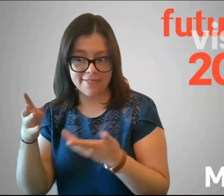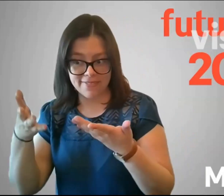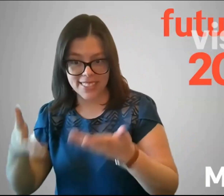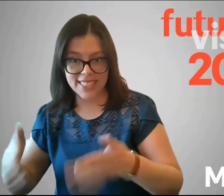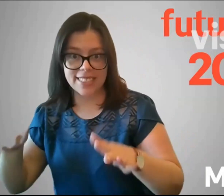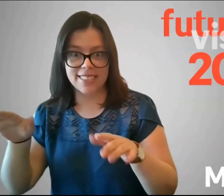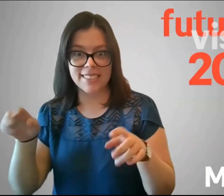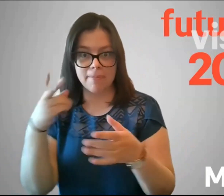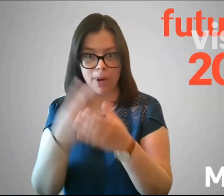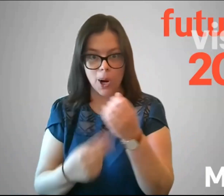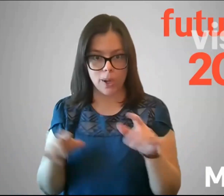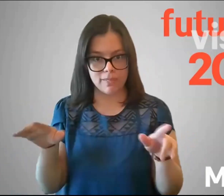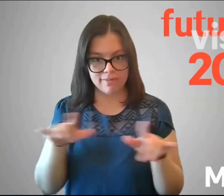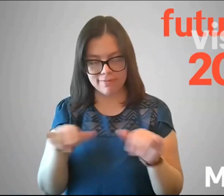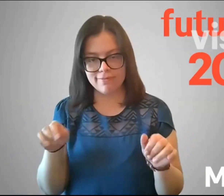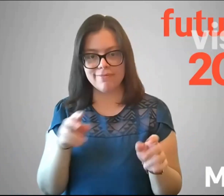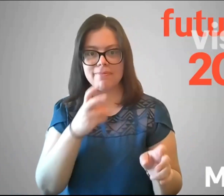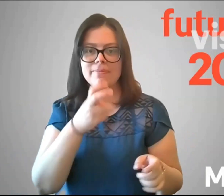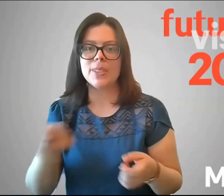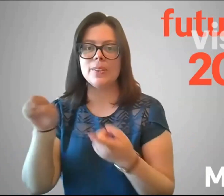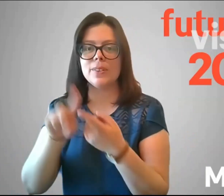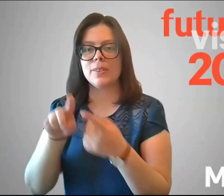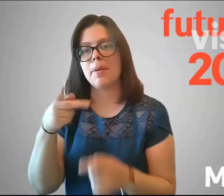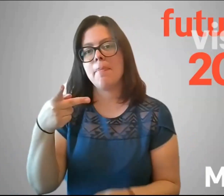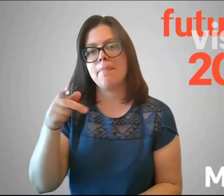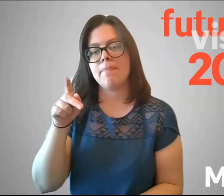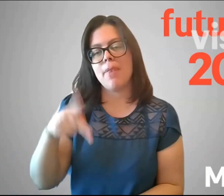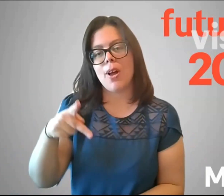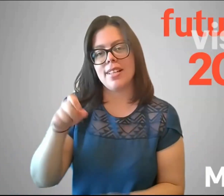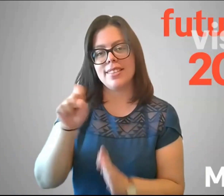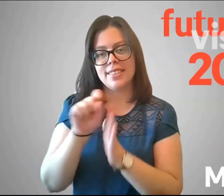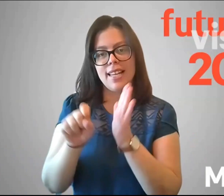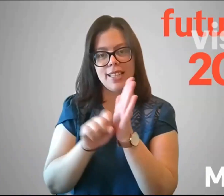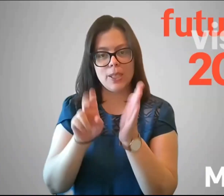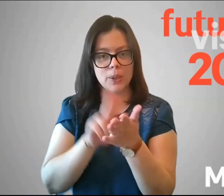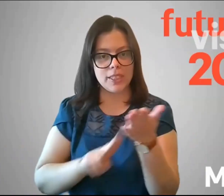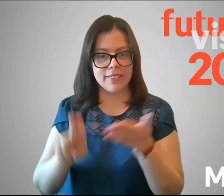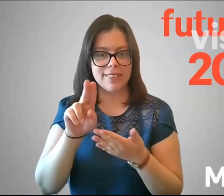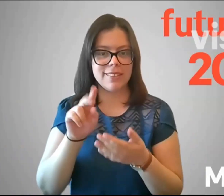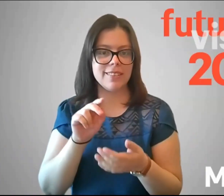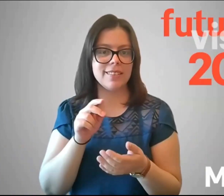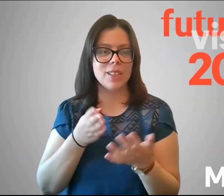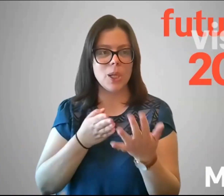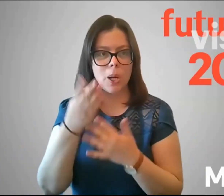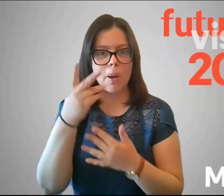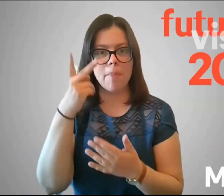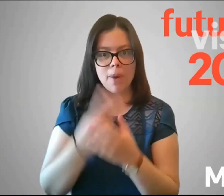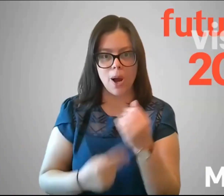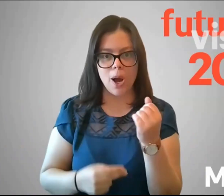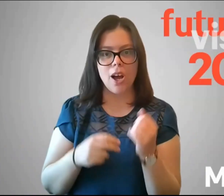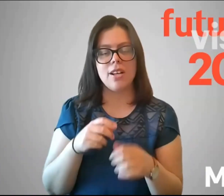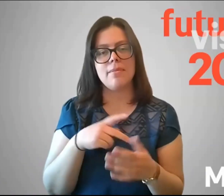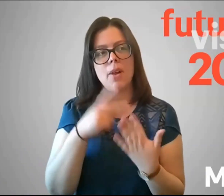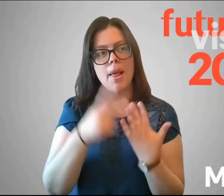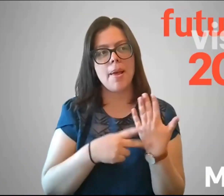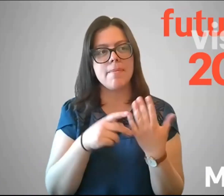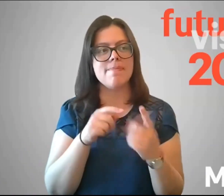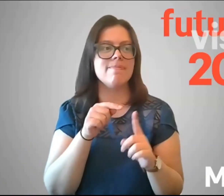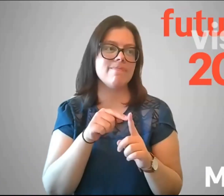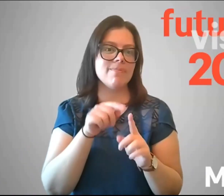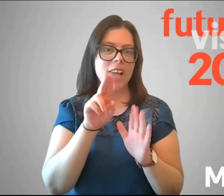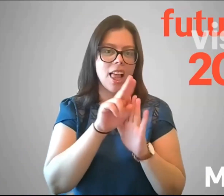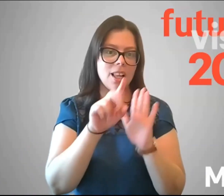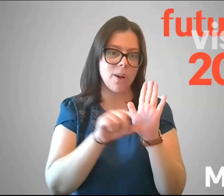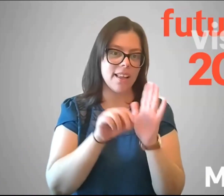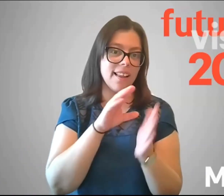the same time, when I was finished with the community college and high school at the same time, I